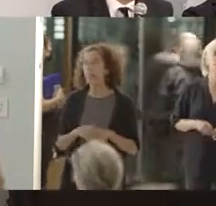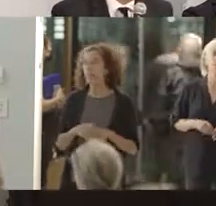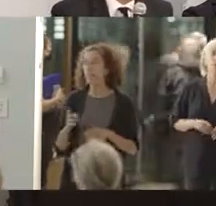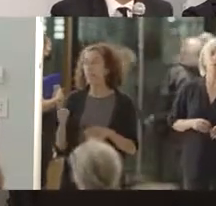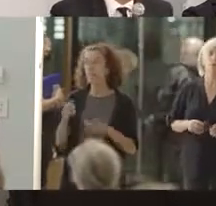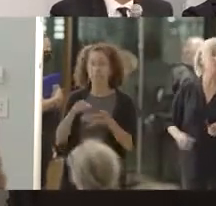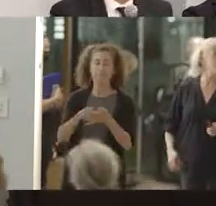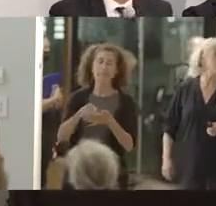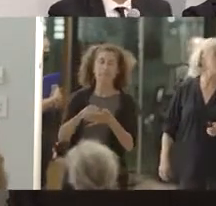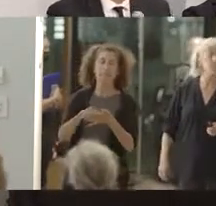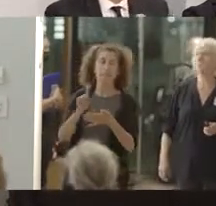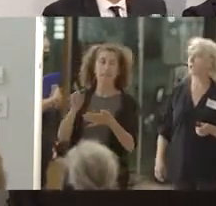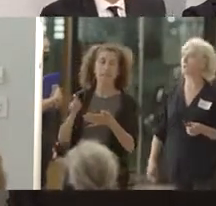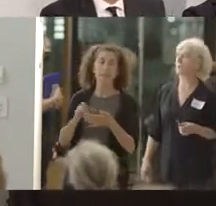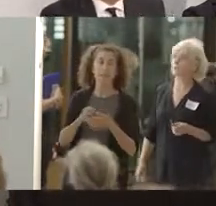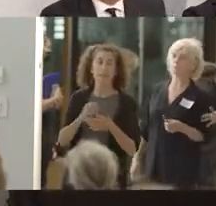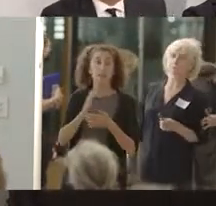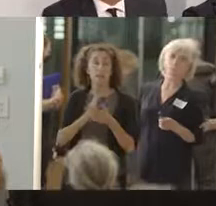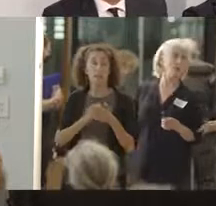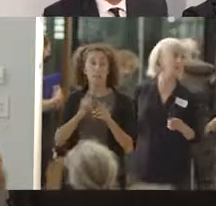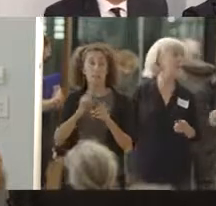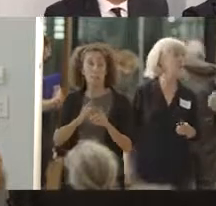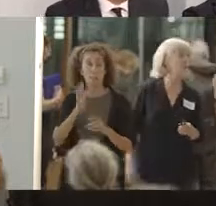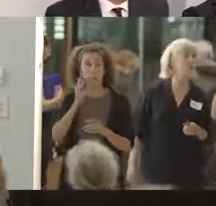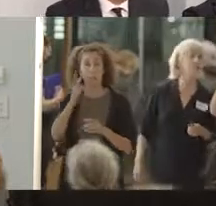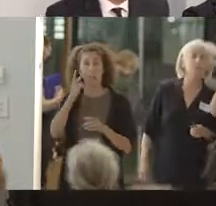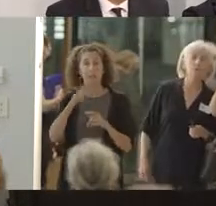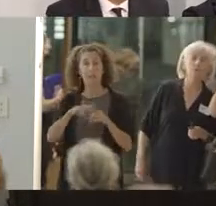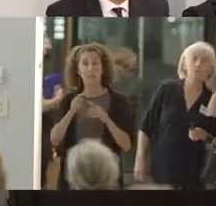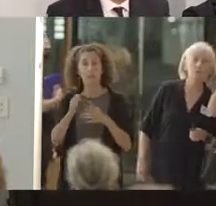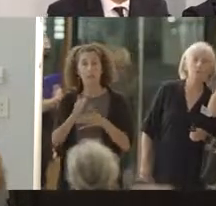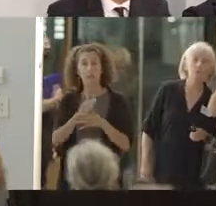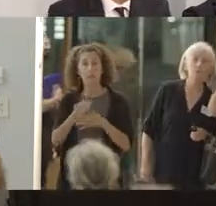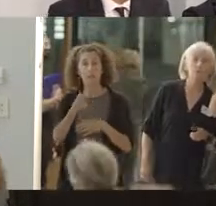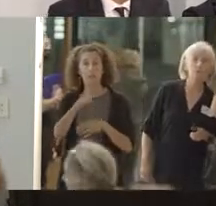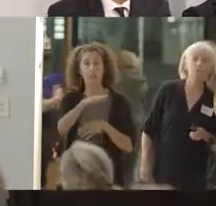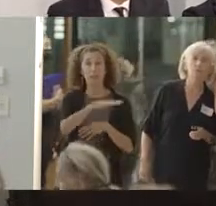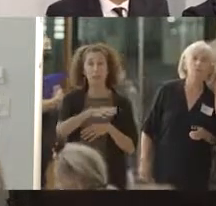some point be able to see the difference in green space and cost between the different plans?